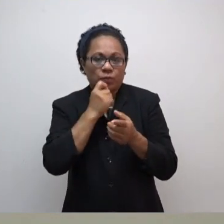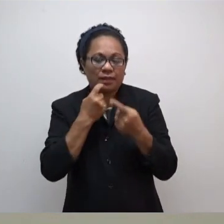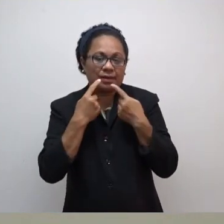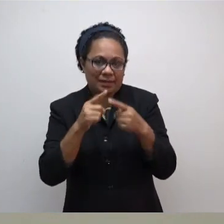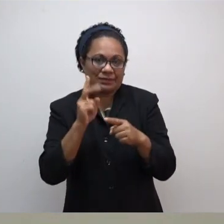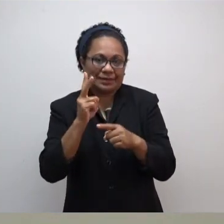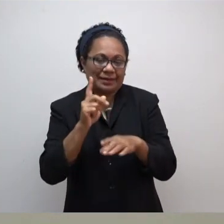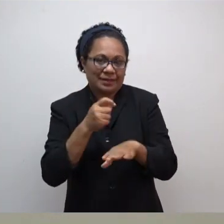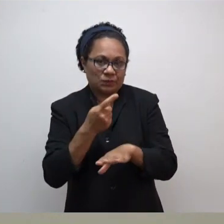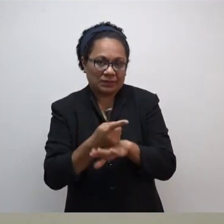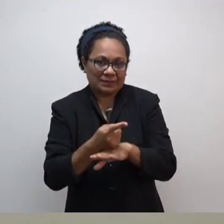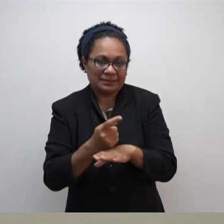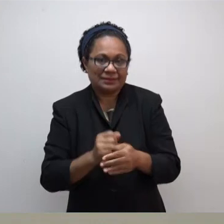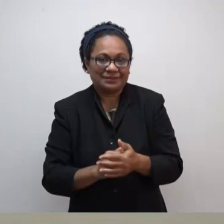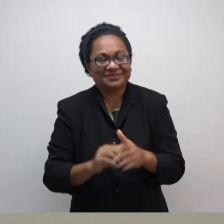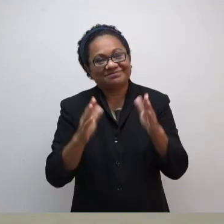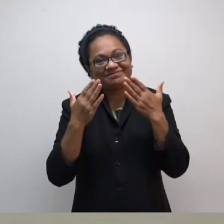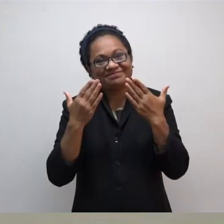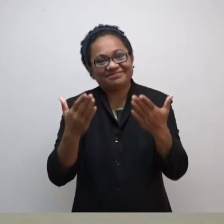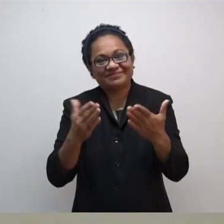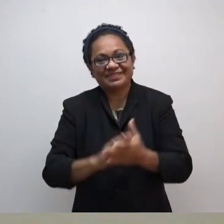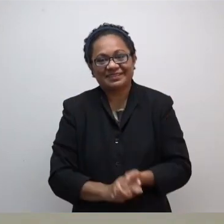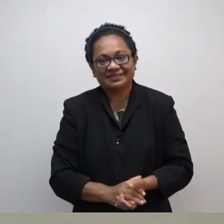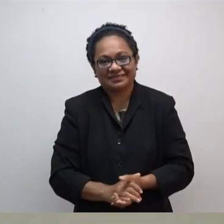itself. Thank you. Do